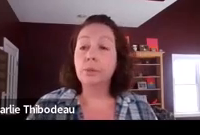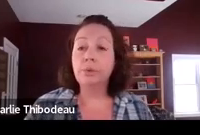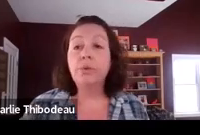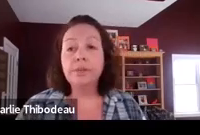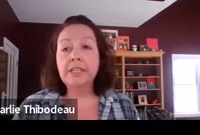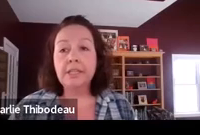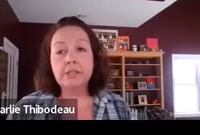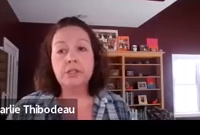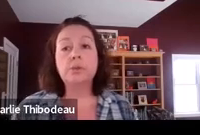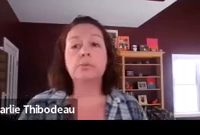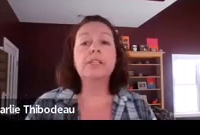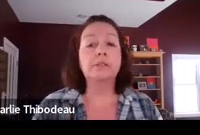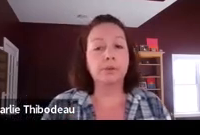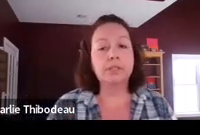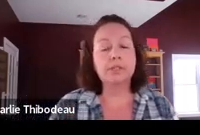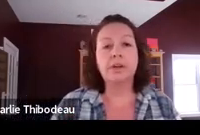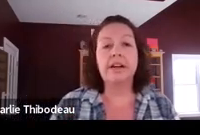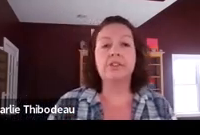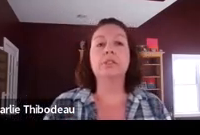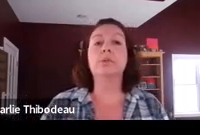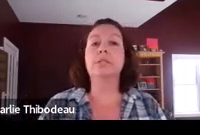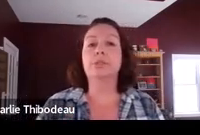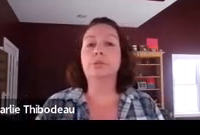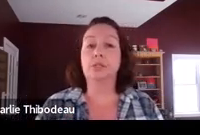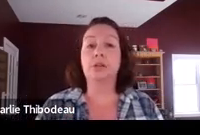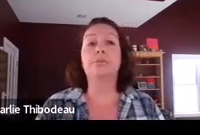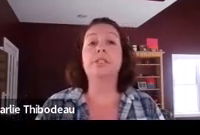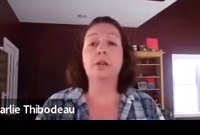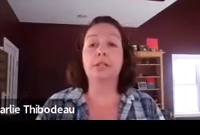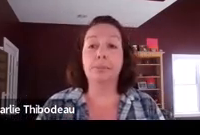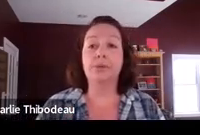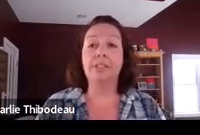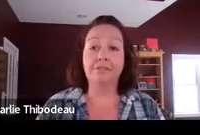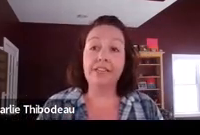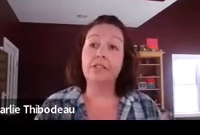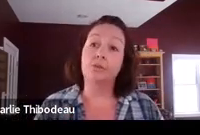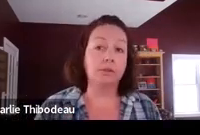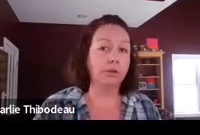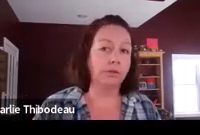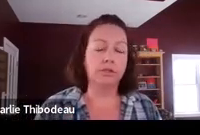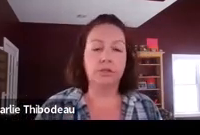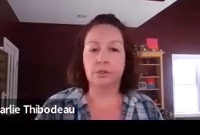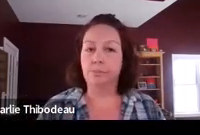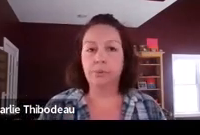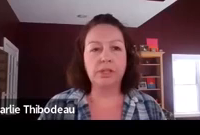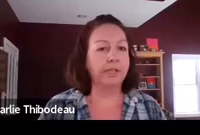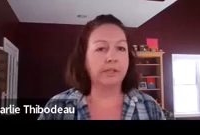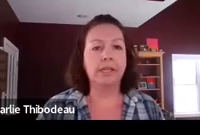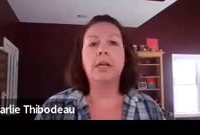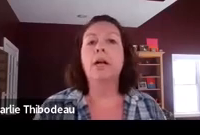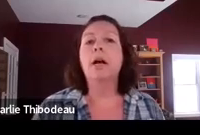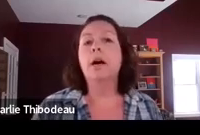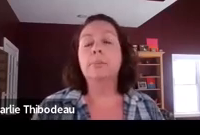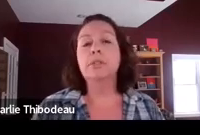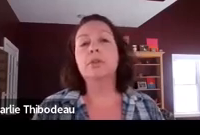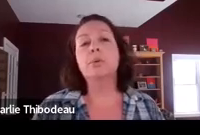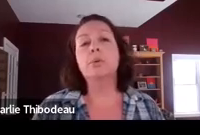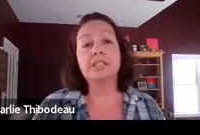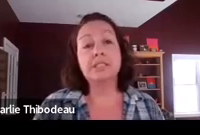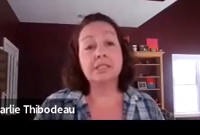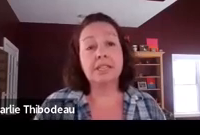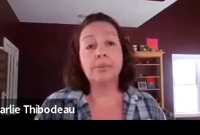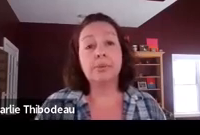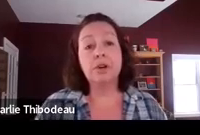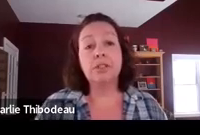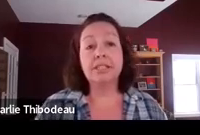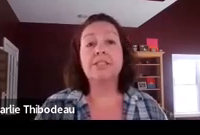All right, so before we get into the written notice, we're actually going to start off by talking about the advanced written notice just pretty quickly. So